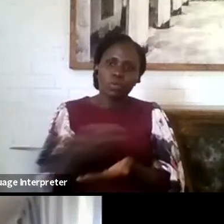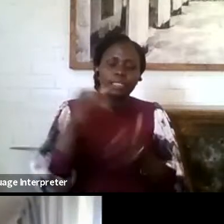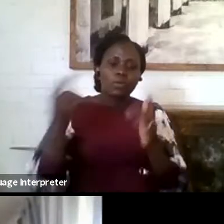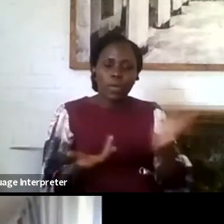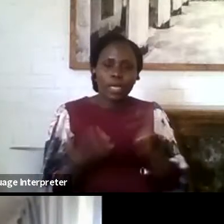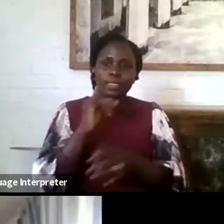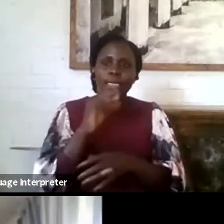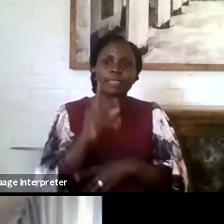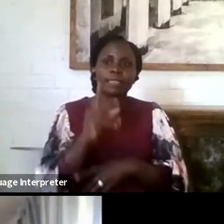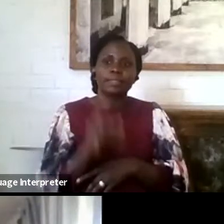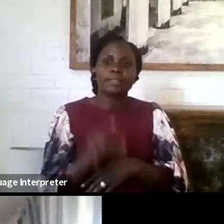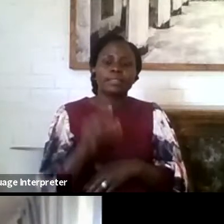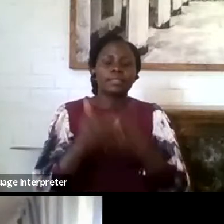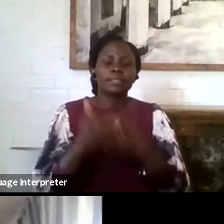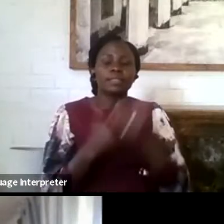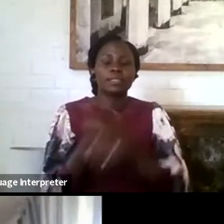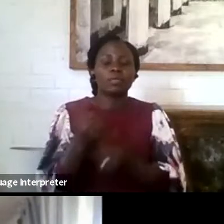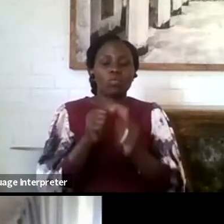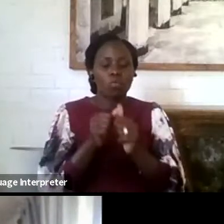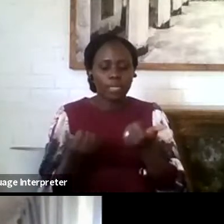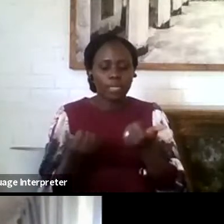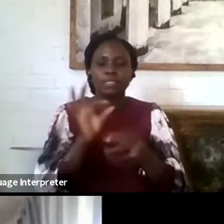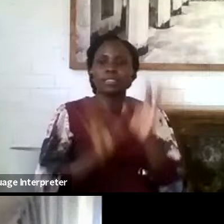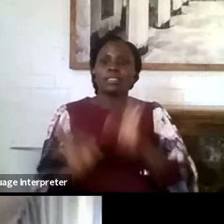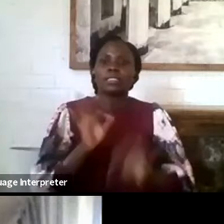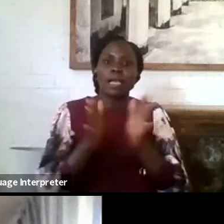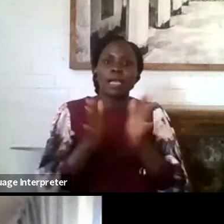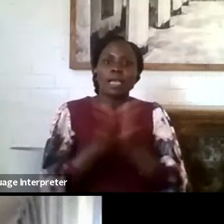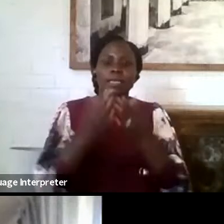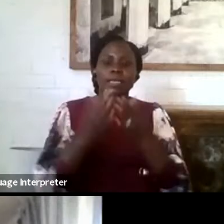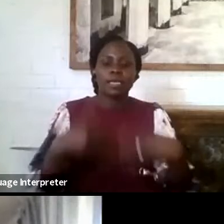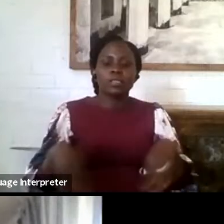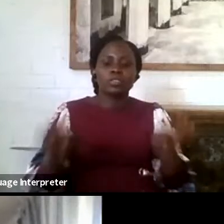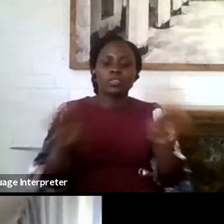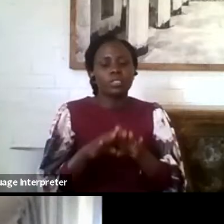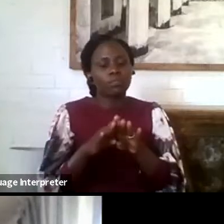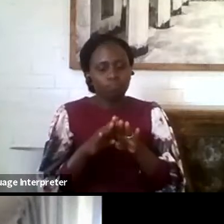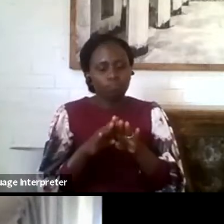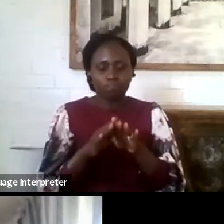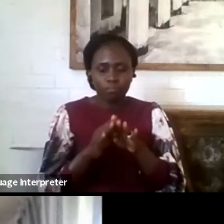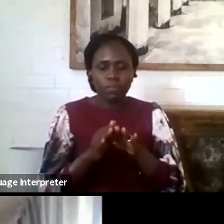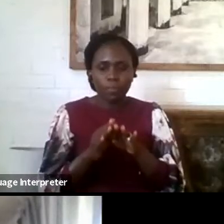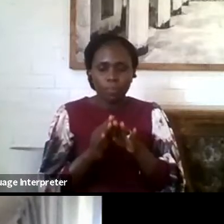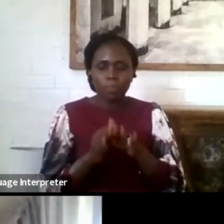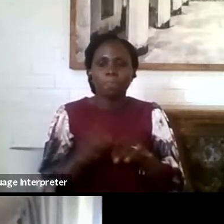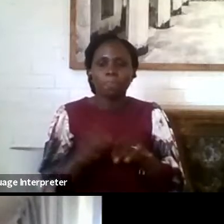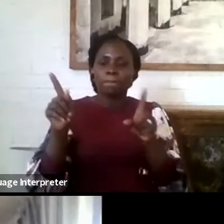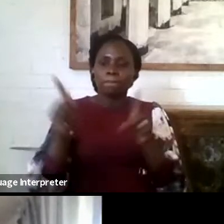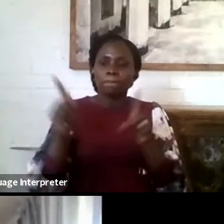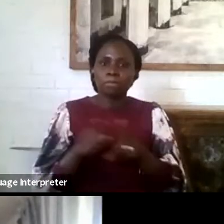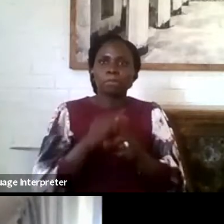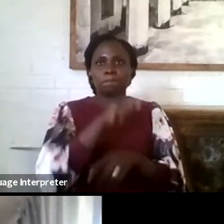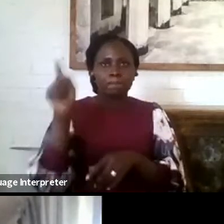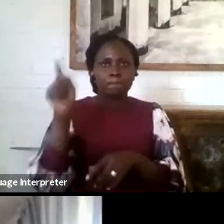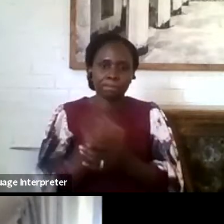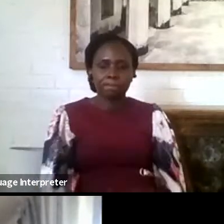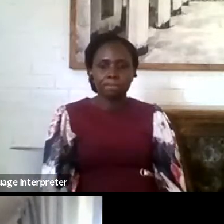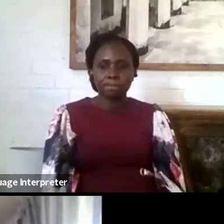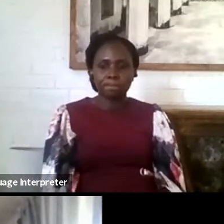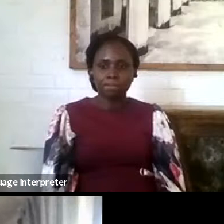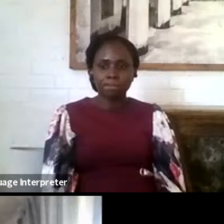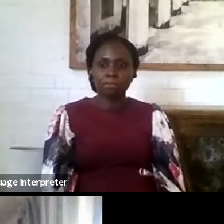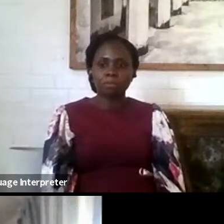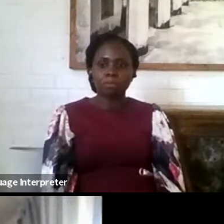designed and agreed amongst all the stakeholders, and also across borders as well. We should also